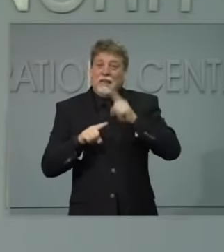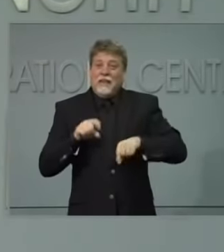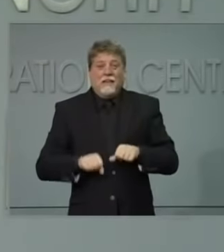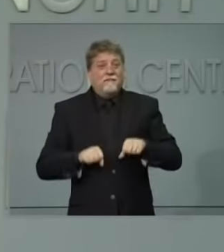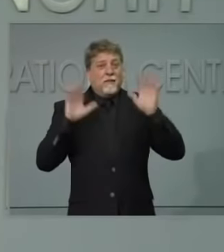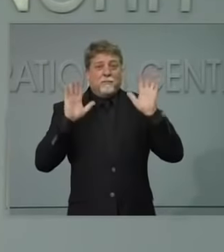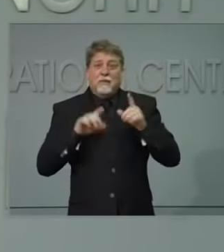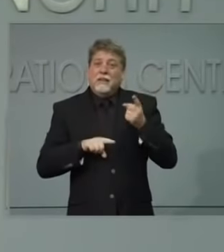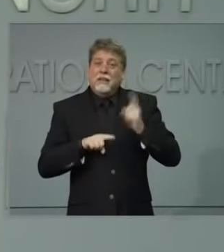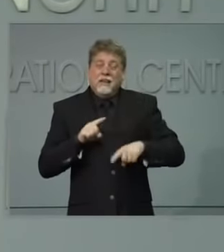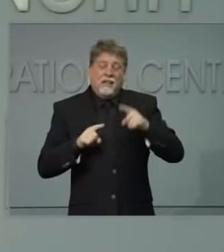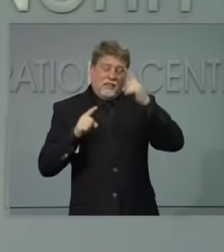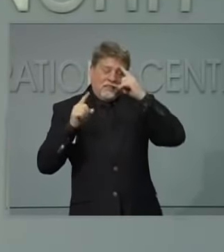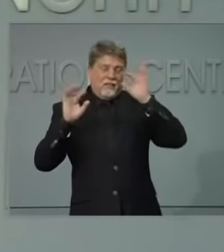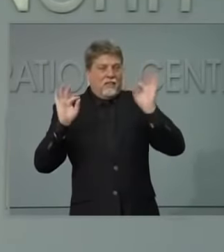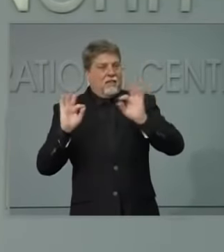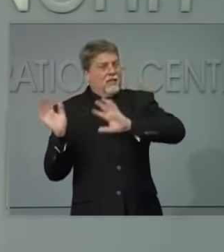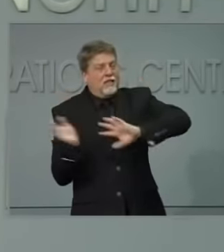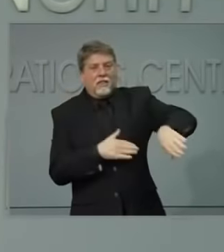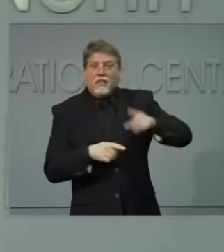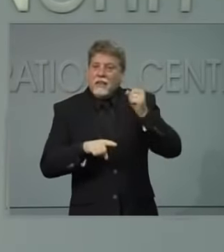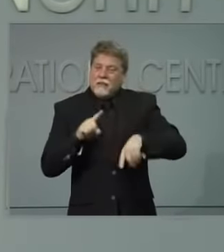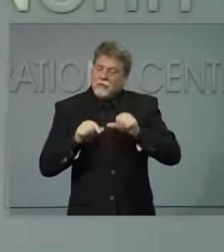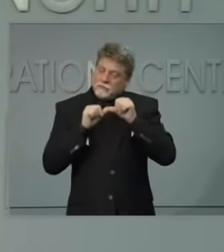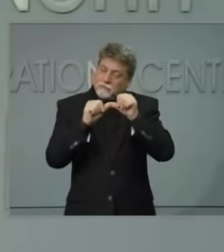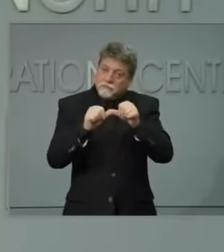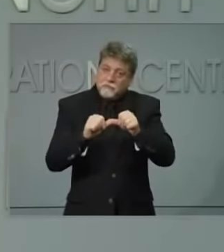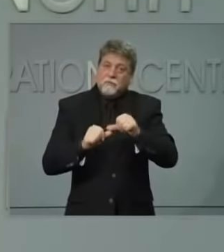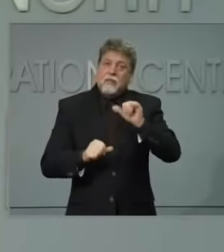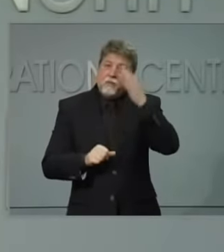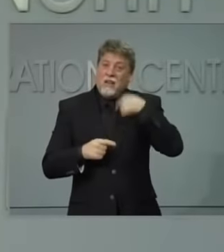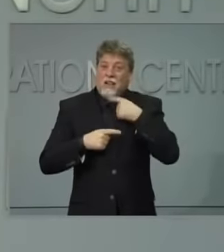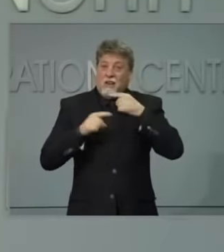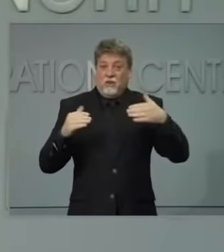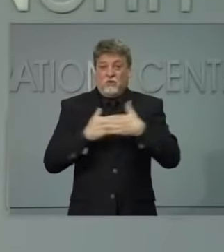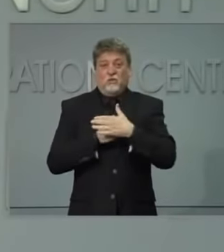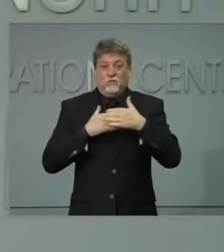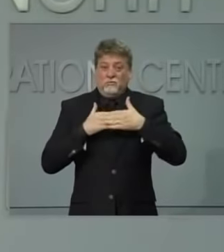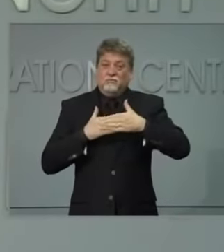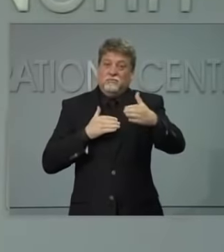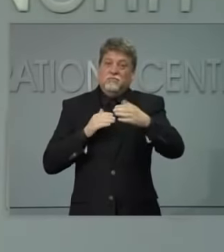spread. Effective Friday, December the 11th, North